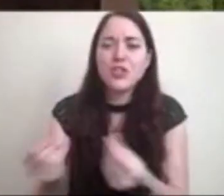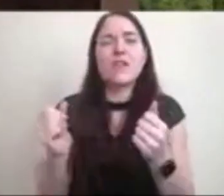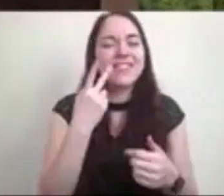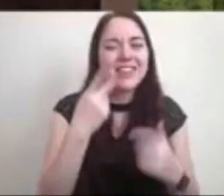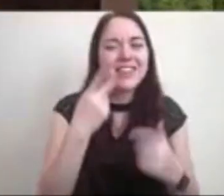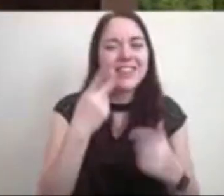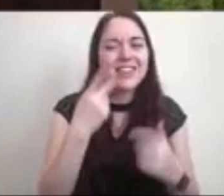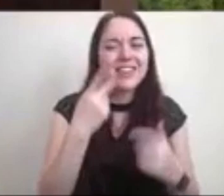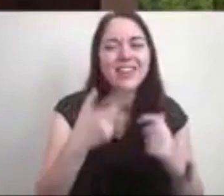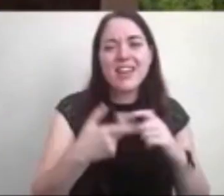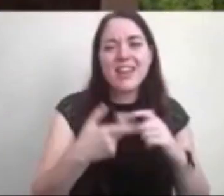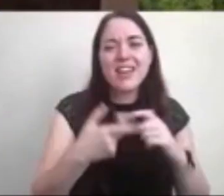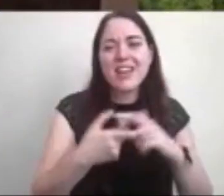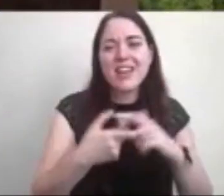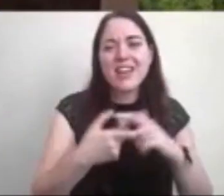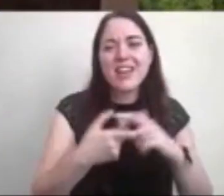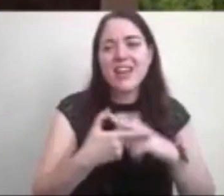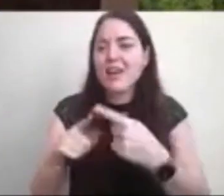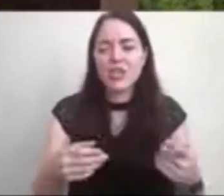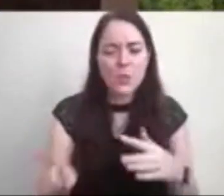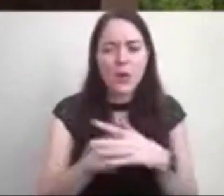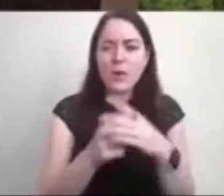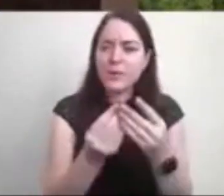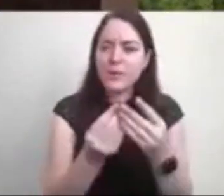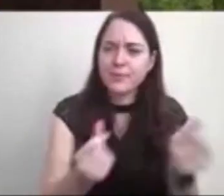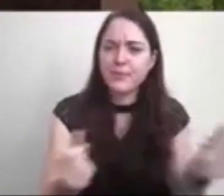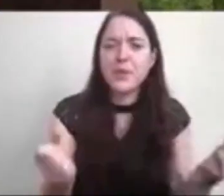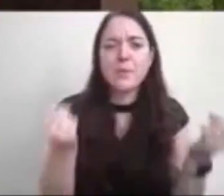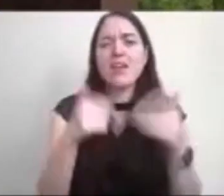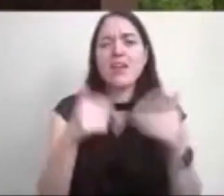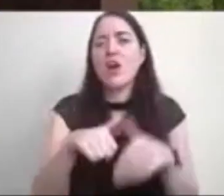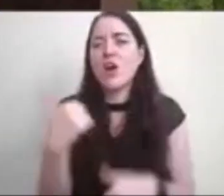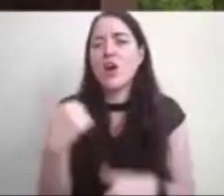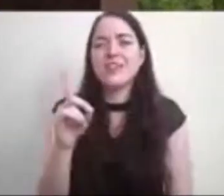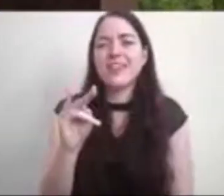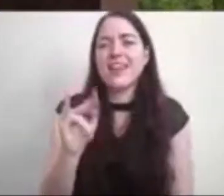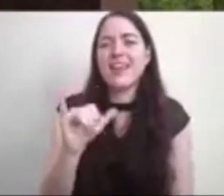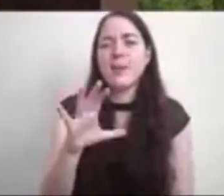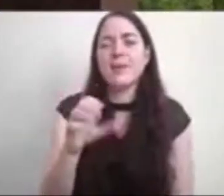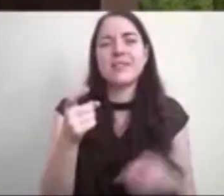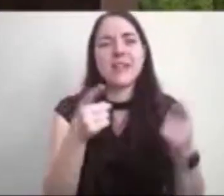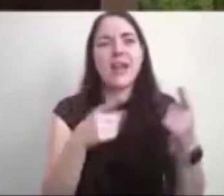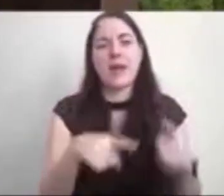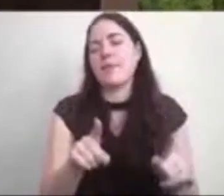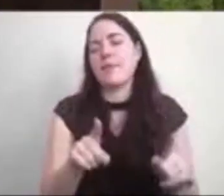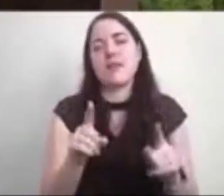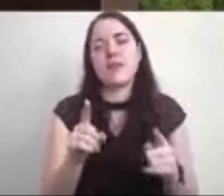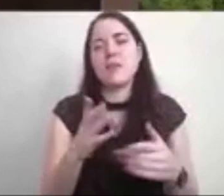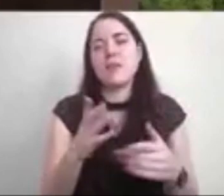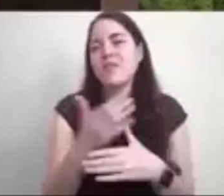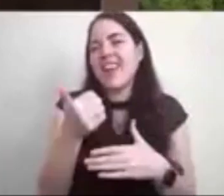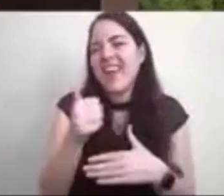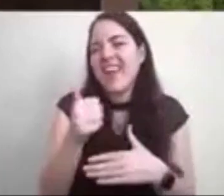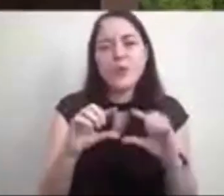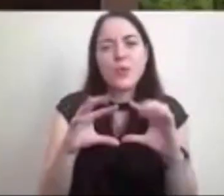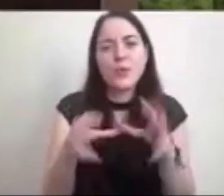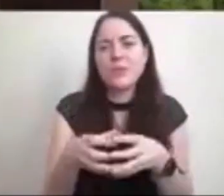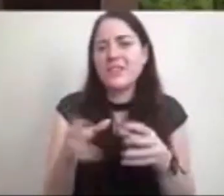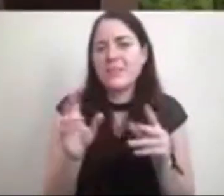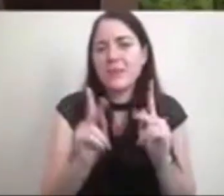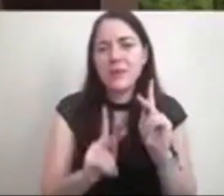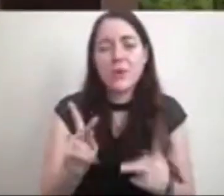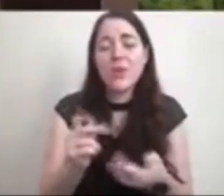other dynamics and engagements that occur between any groups of people, as well as helping to prepare us